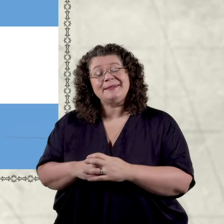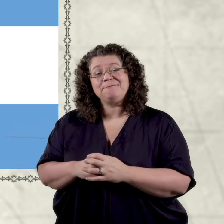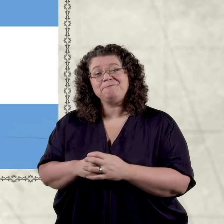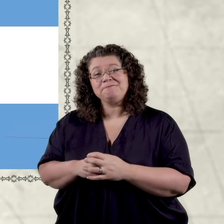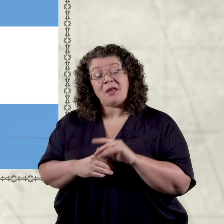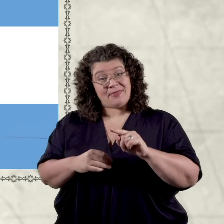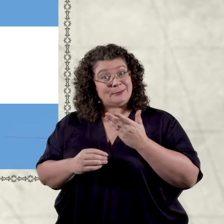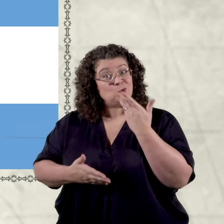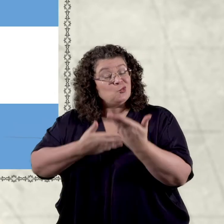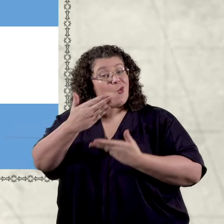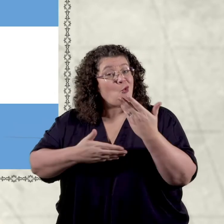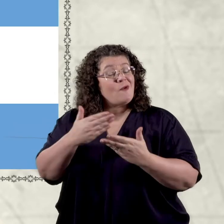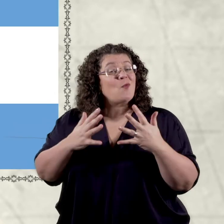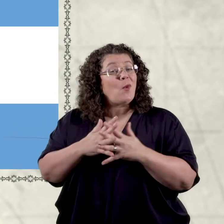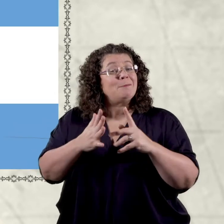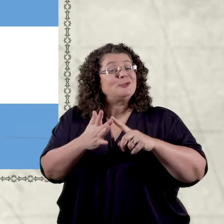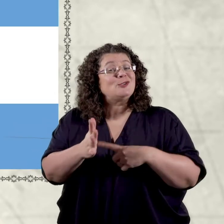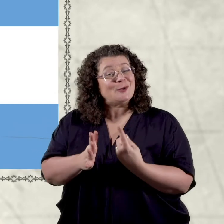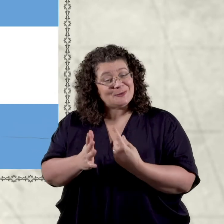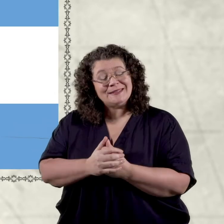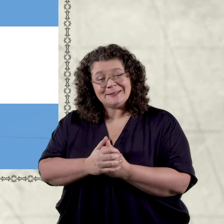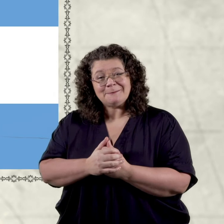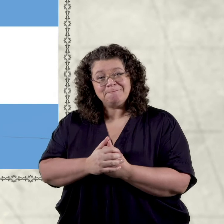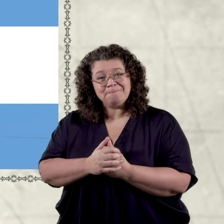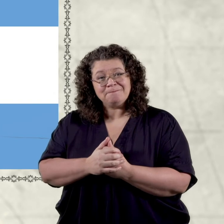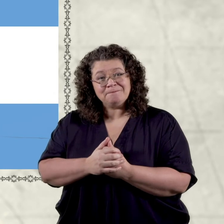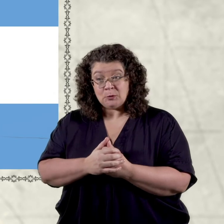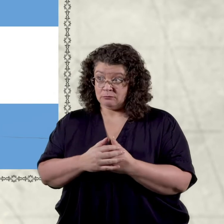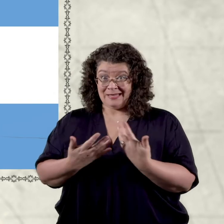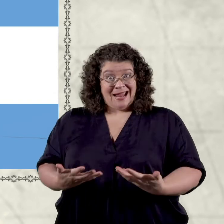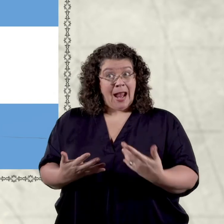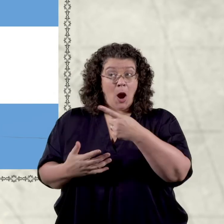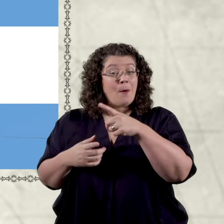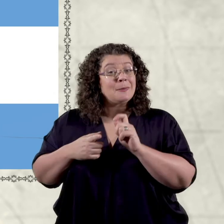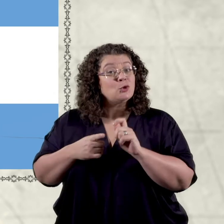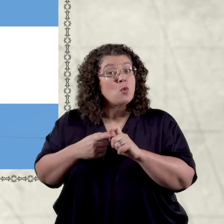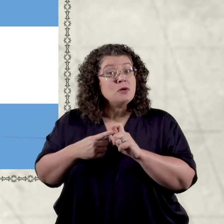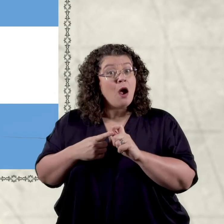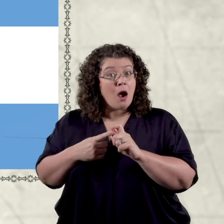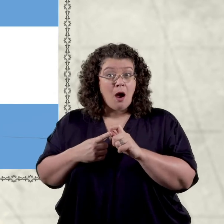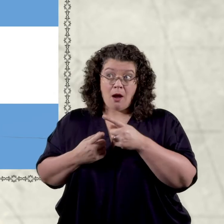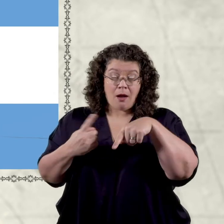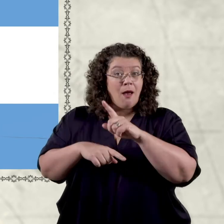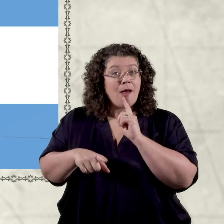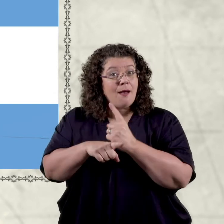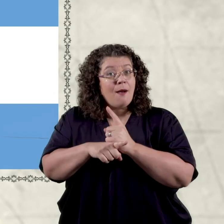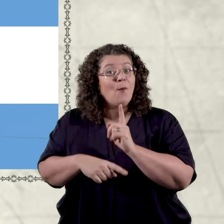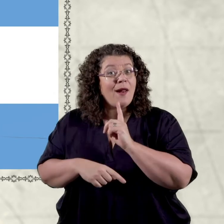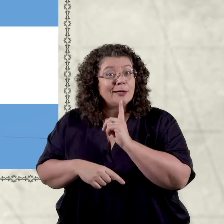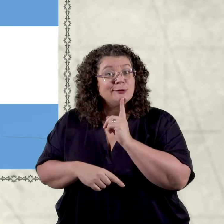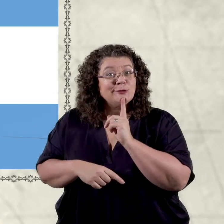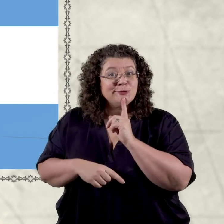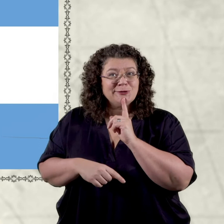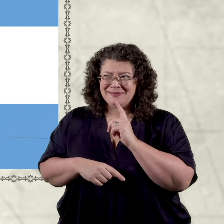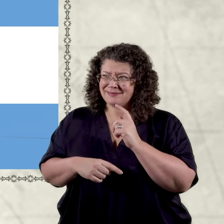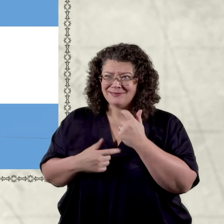And that is the story of William Jones. Now, there are people to this day who live in Patagonia who can speak Welsh, even though they